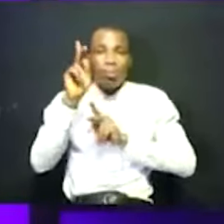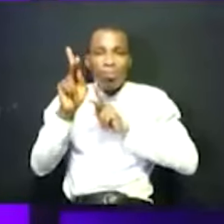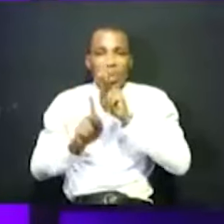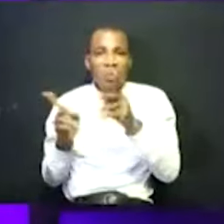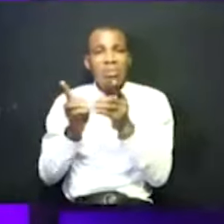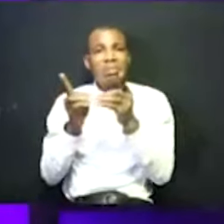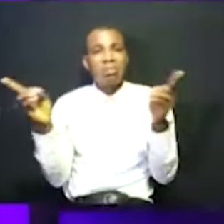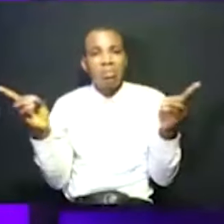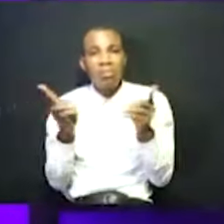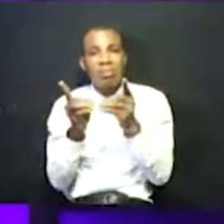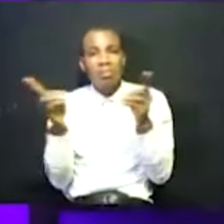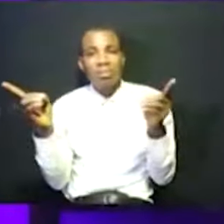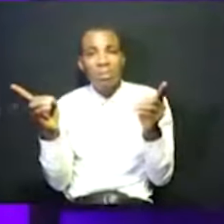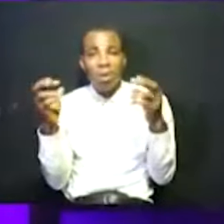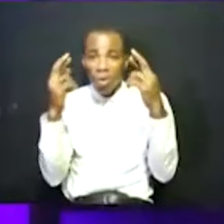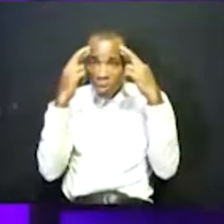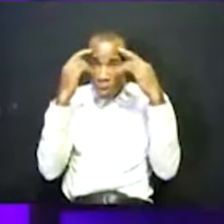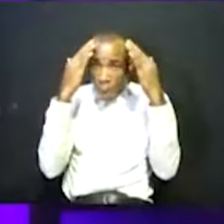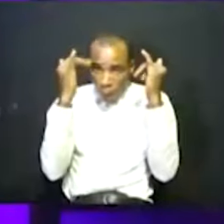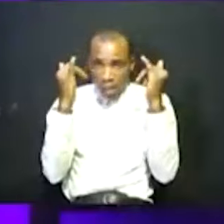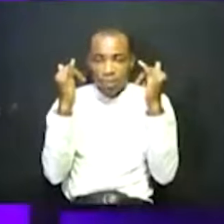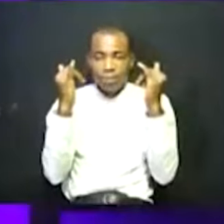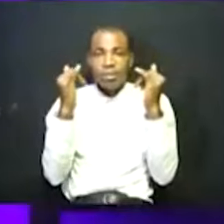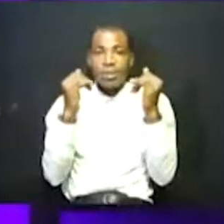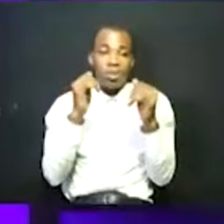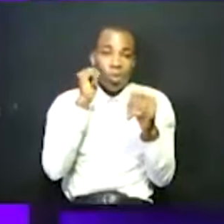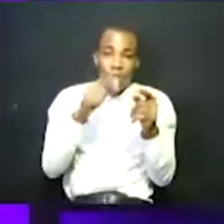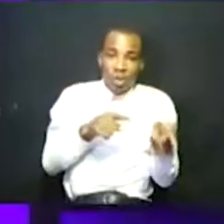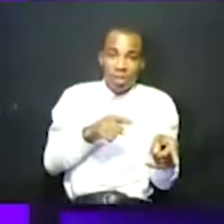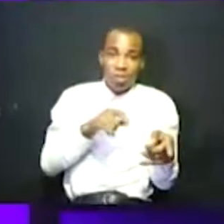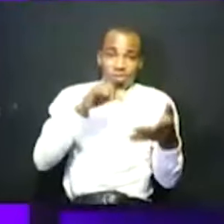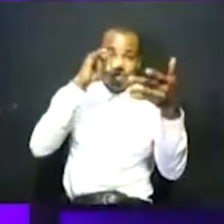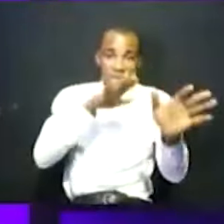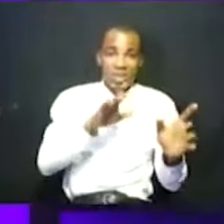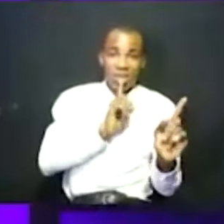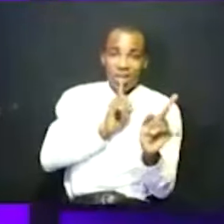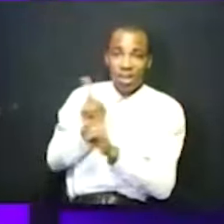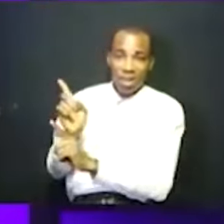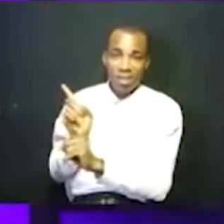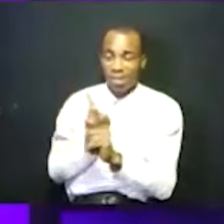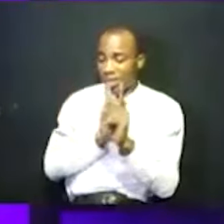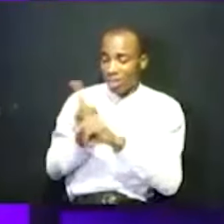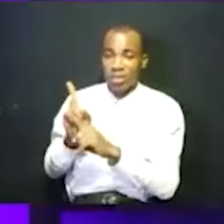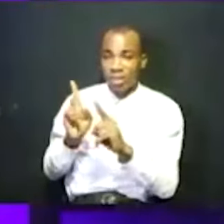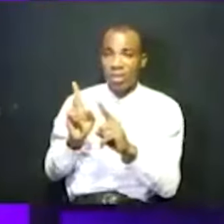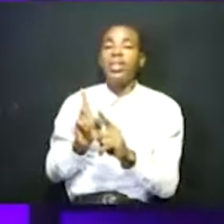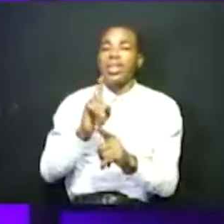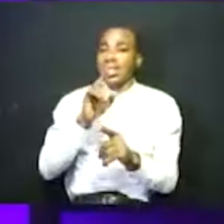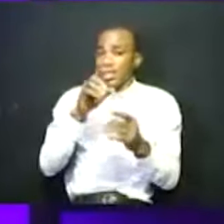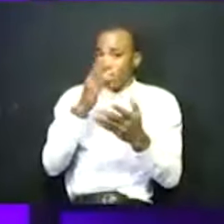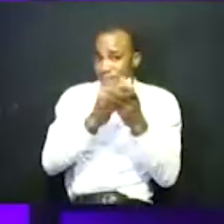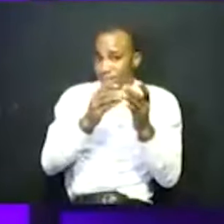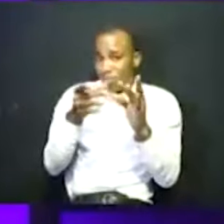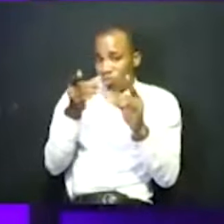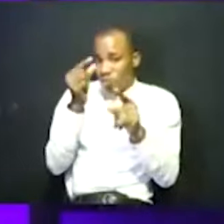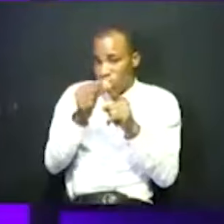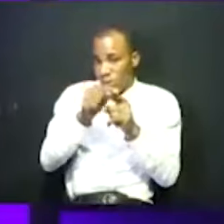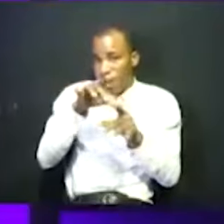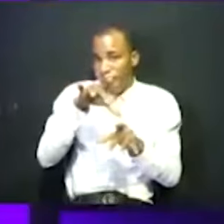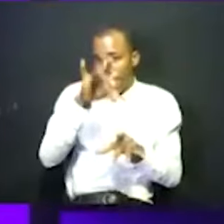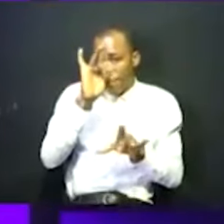blaming her, but let us examine what she said. Maybe we may understand her.